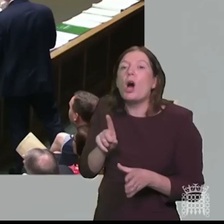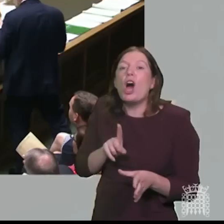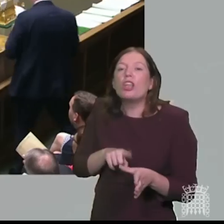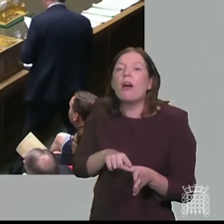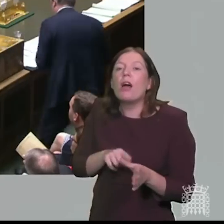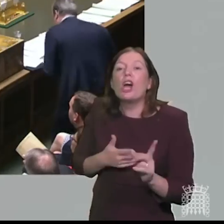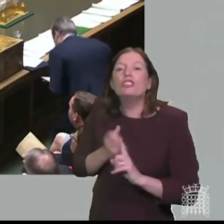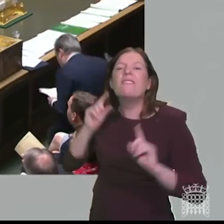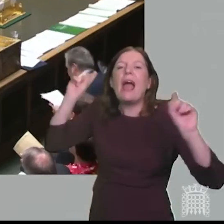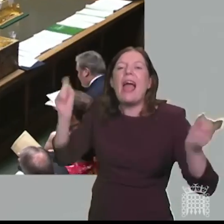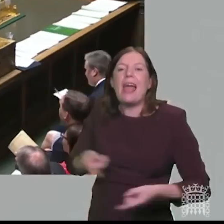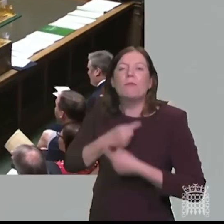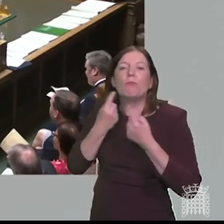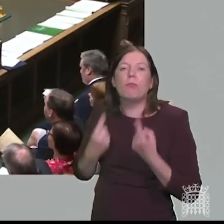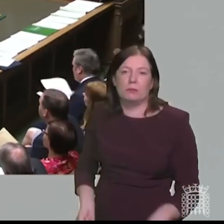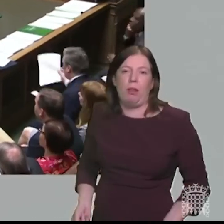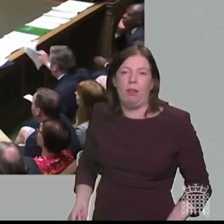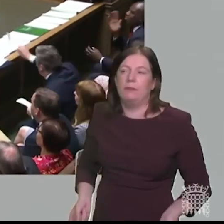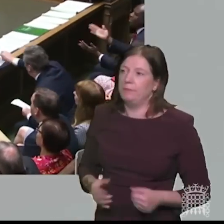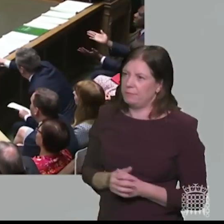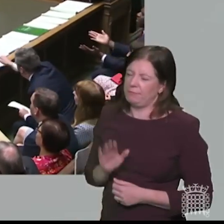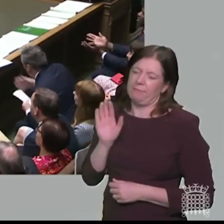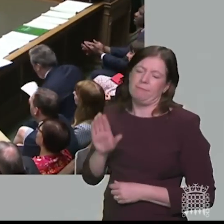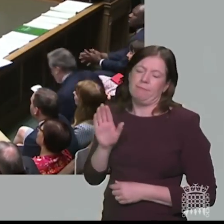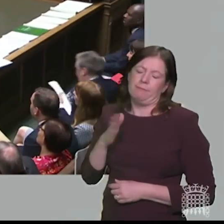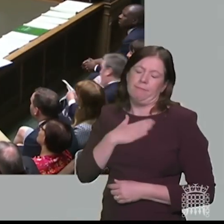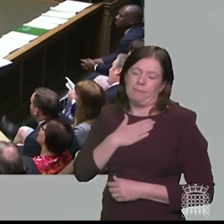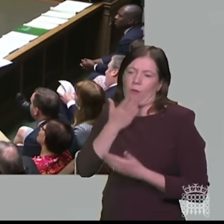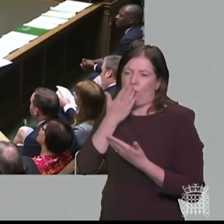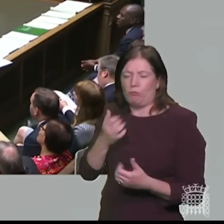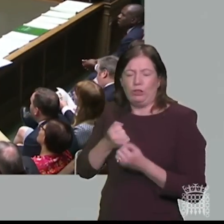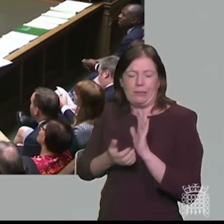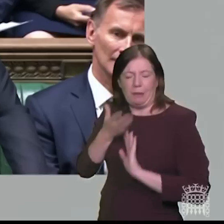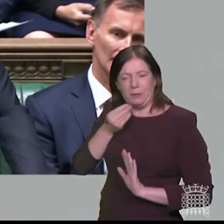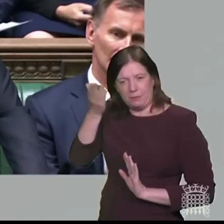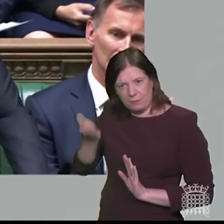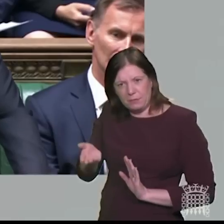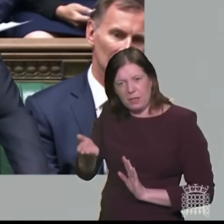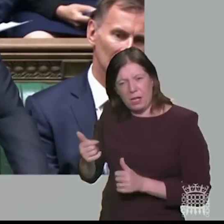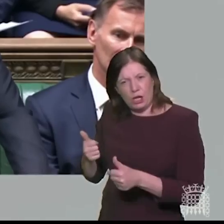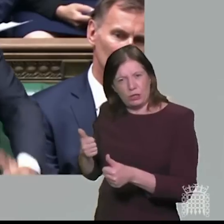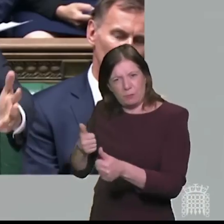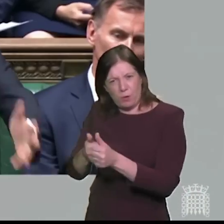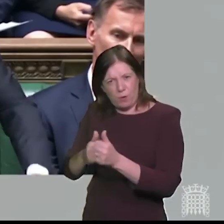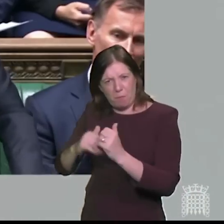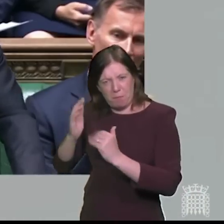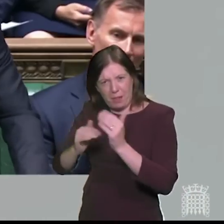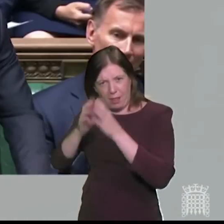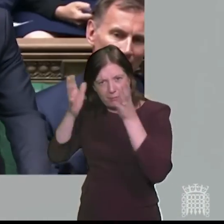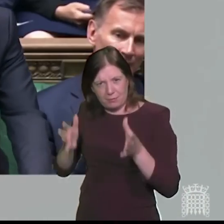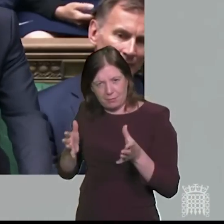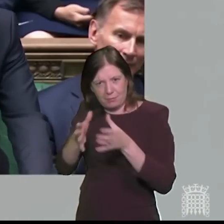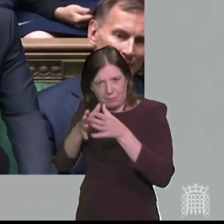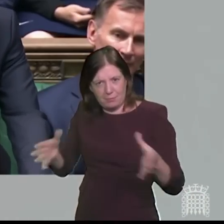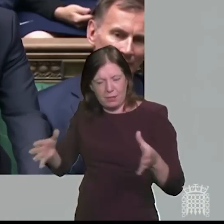he? Prime Minister. Mr. Speaker, the honourable gentleman now claims that he supports house building, especially on